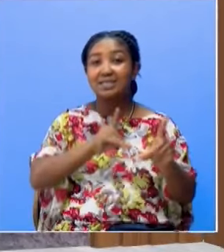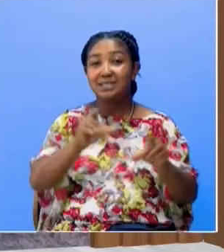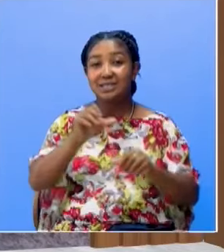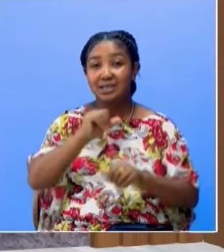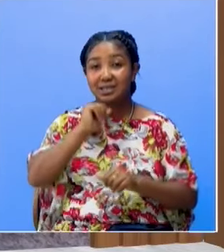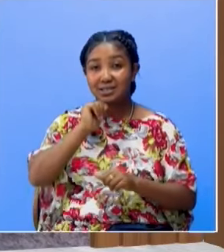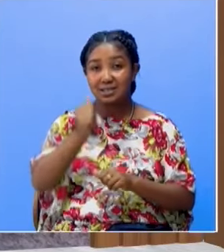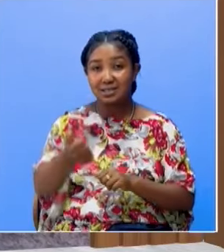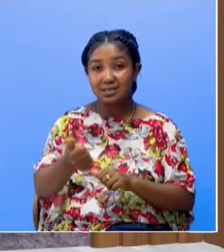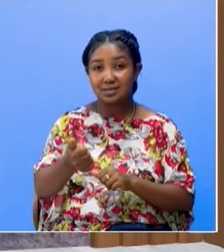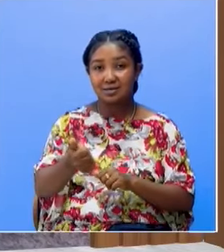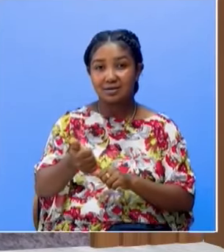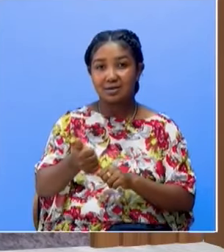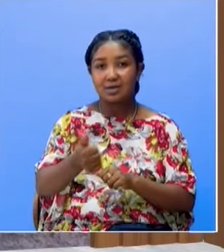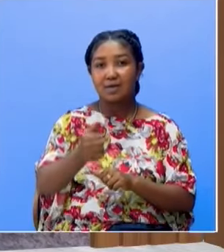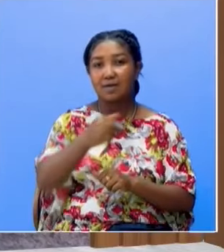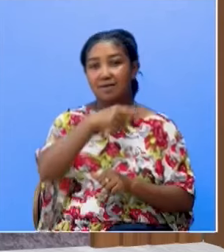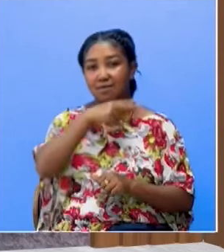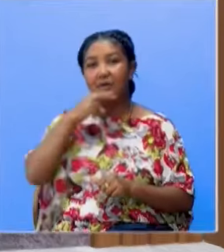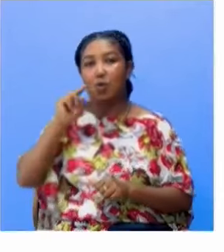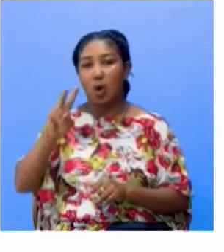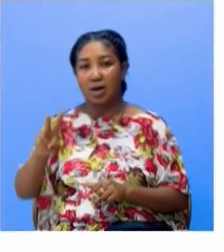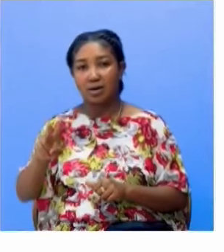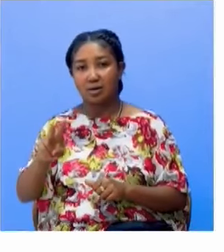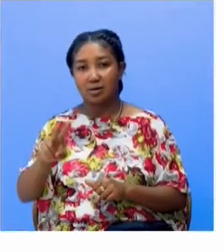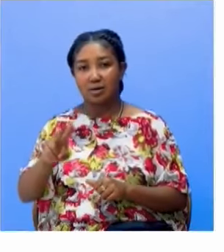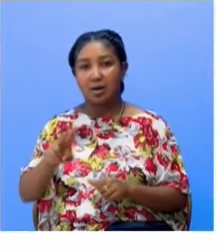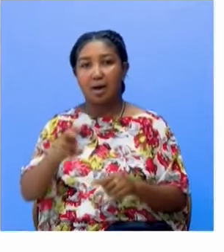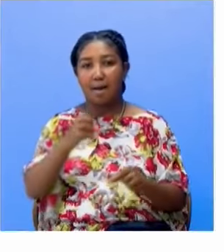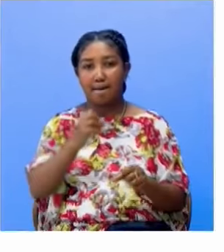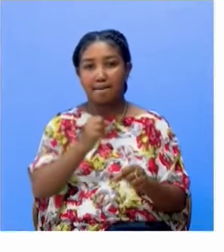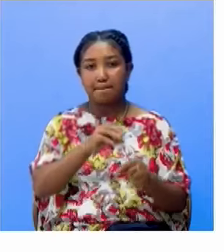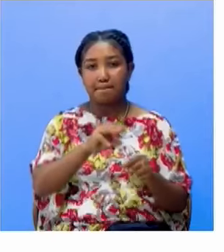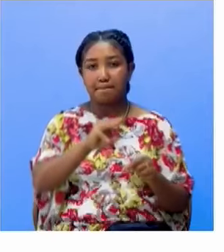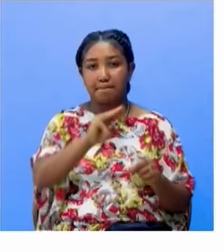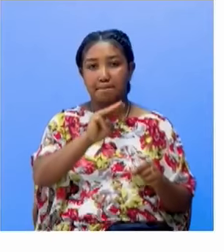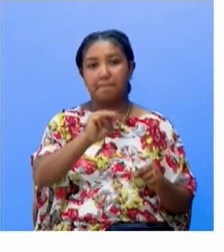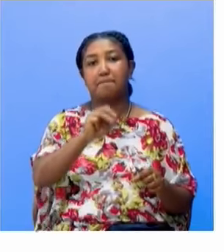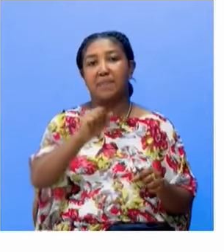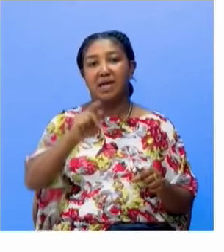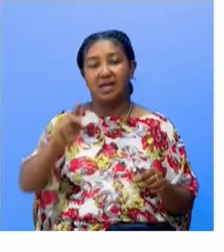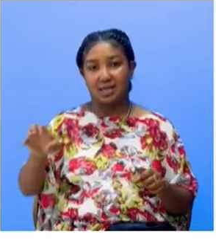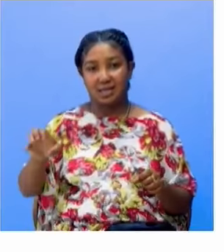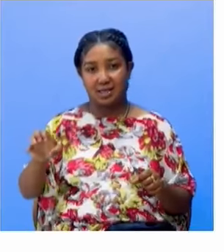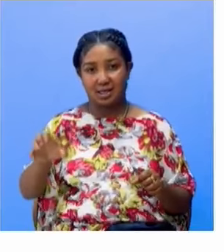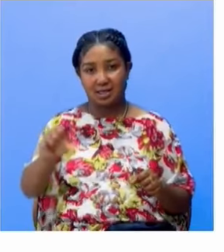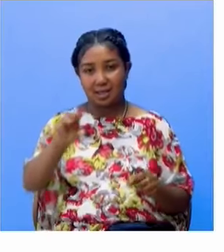The V1 of the word made is make.